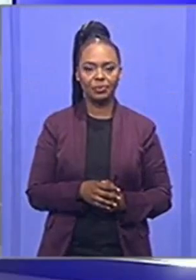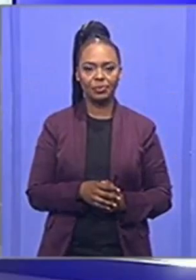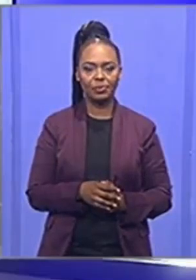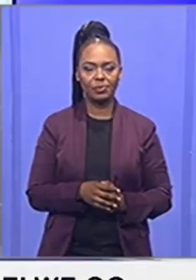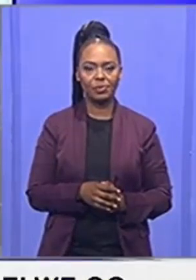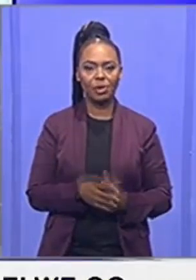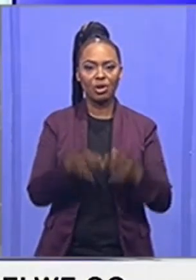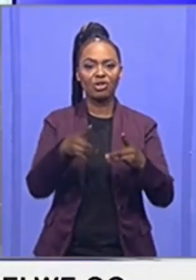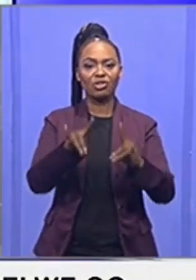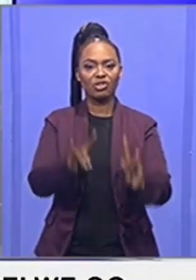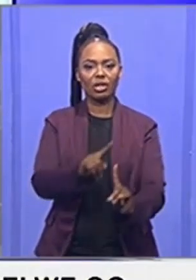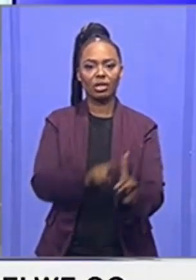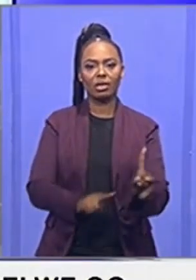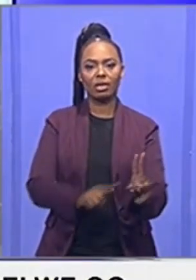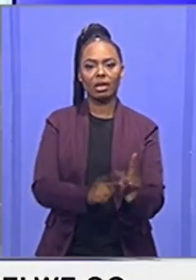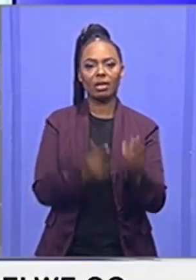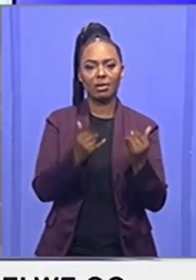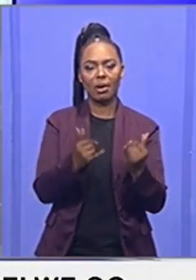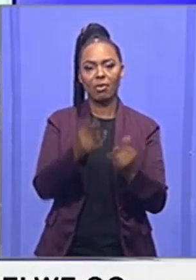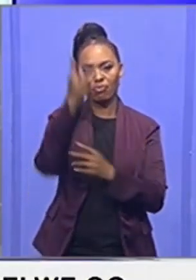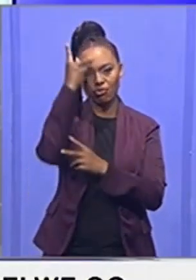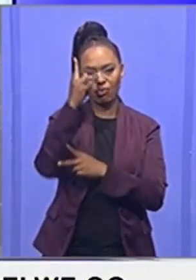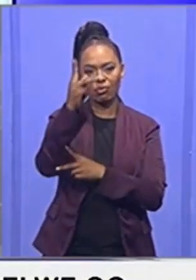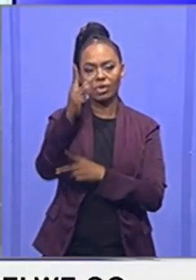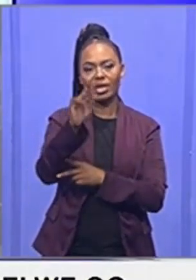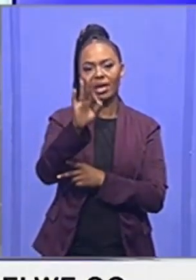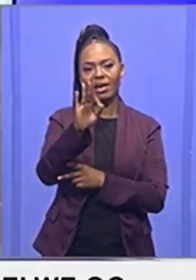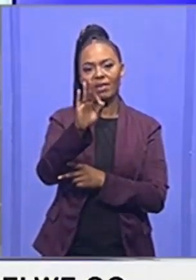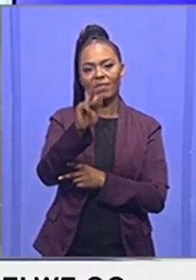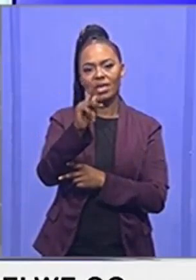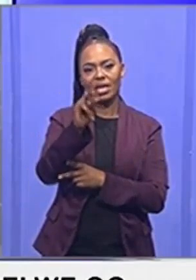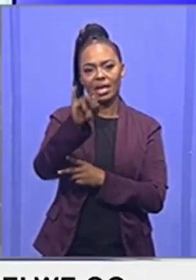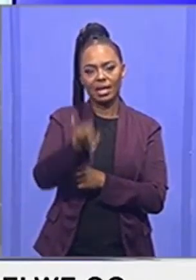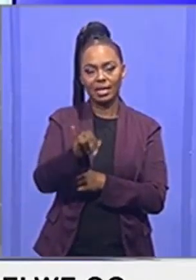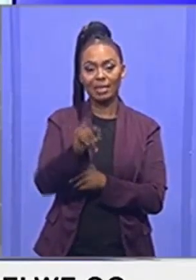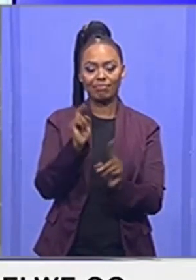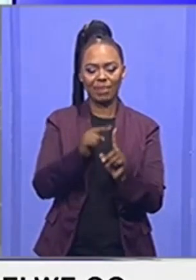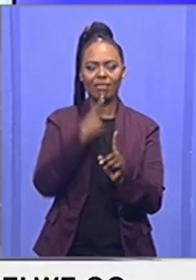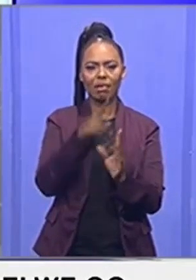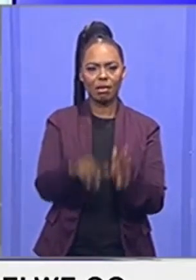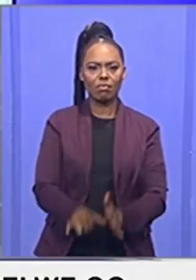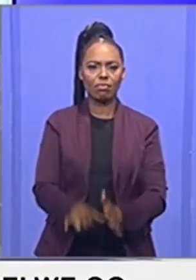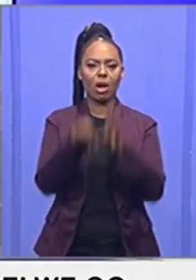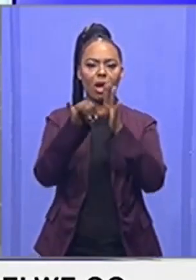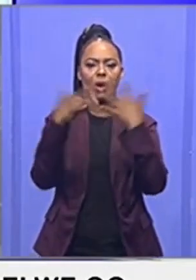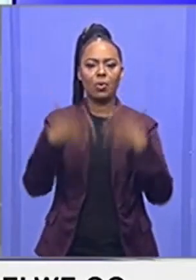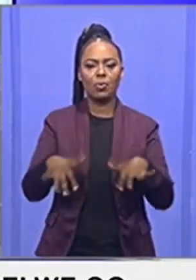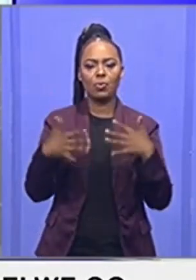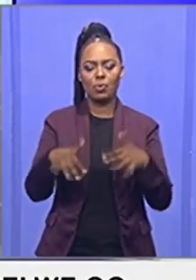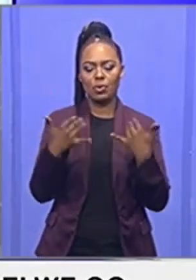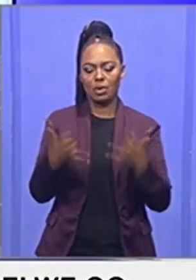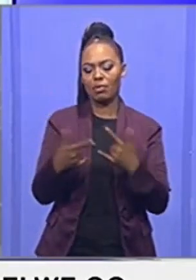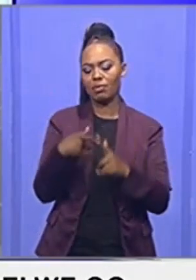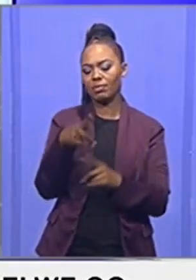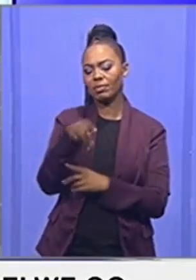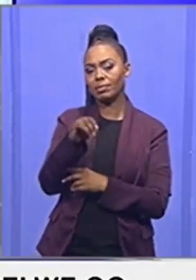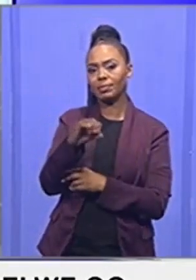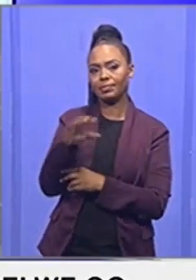Monnasetulo wa Khomišene ya Ditirelo tsa Puso Moprofesara Somarelo Afikeni a re go botlhokwa gore ditirelo tsa puso di fetolelwe go nna